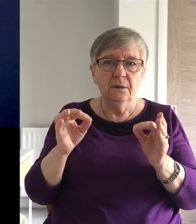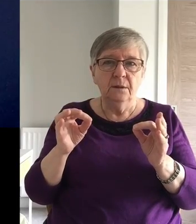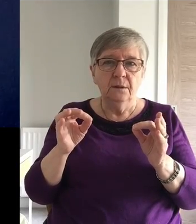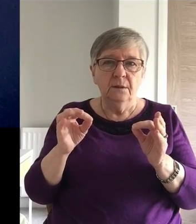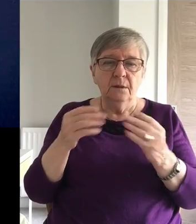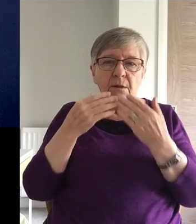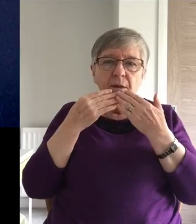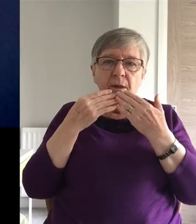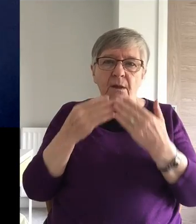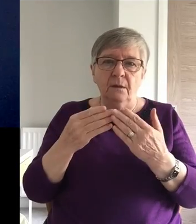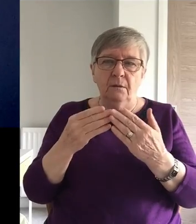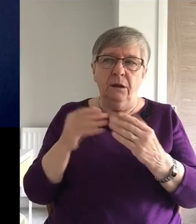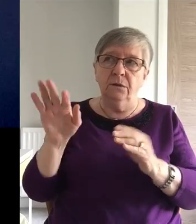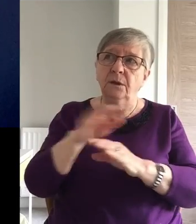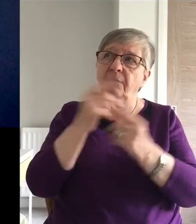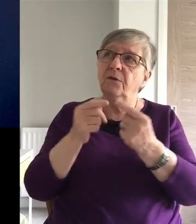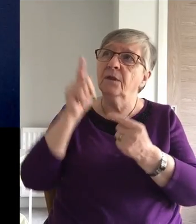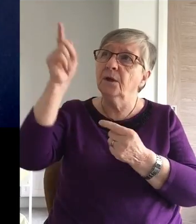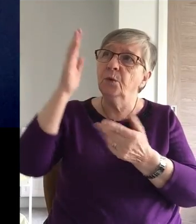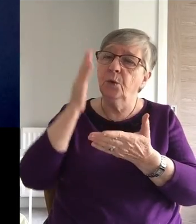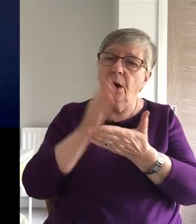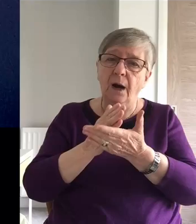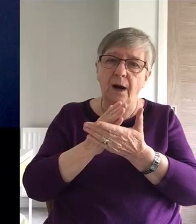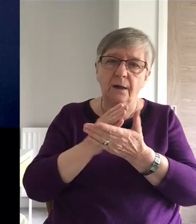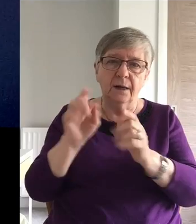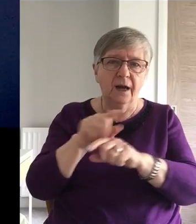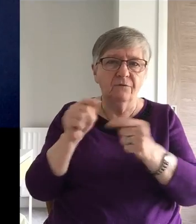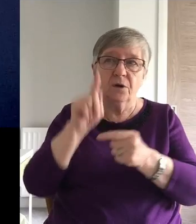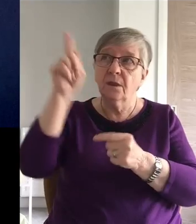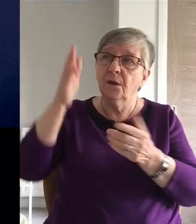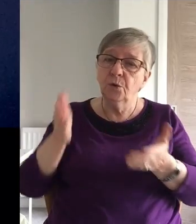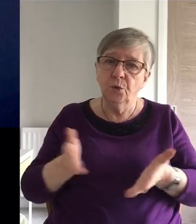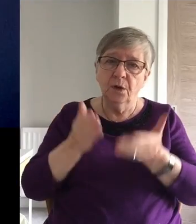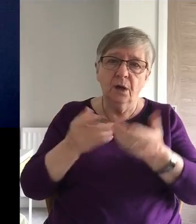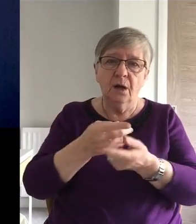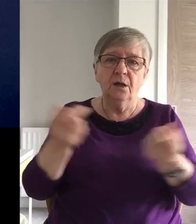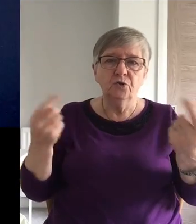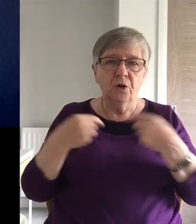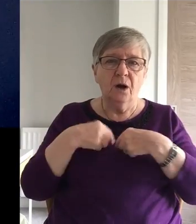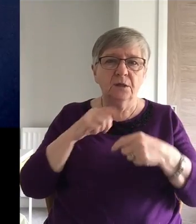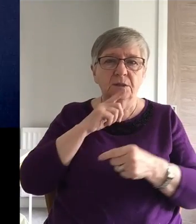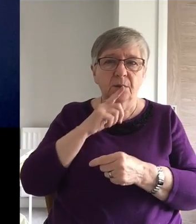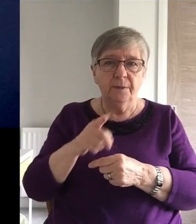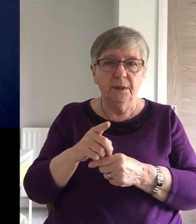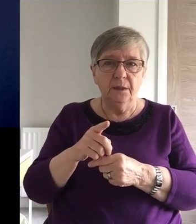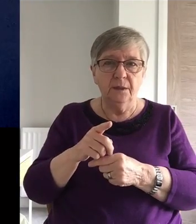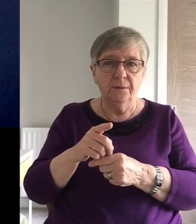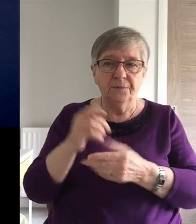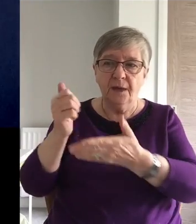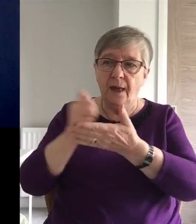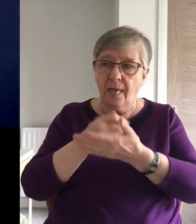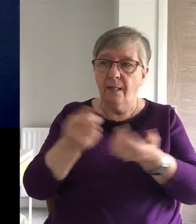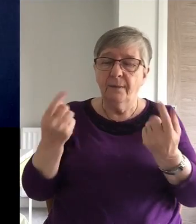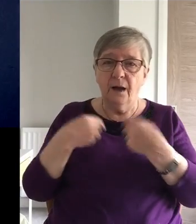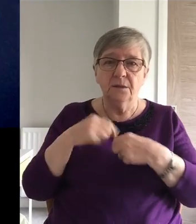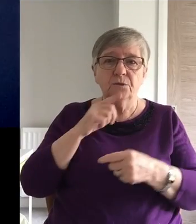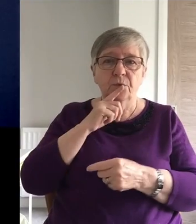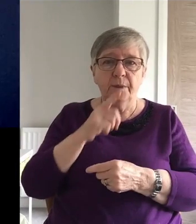We thank you for all that you are, for all that you encourage us to be, all that you equip us and enable us to